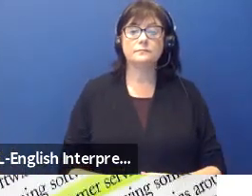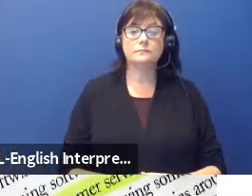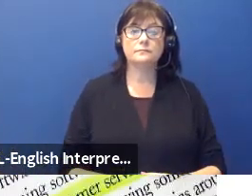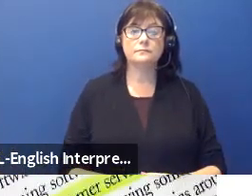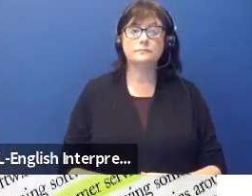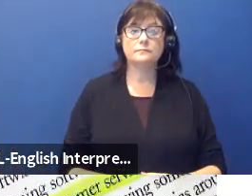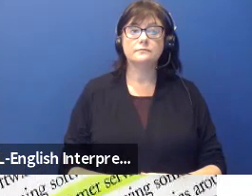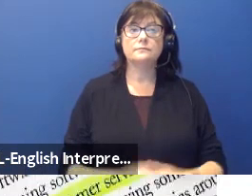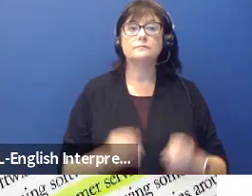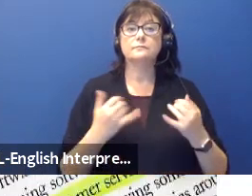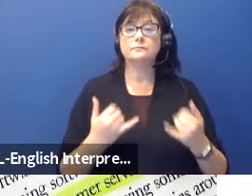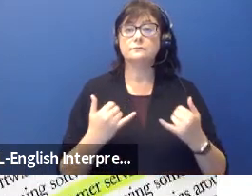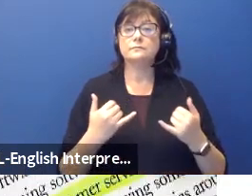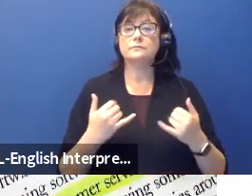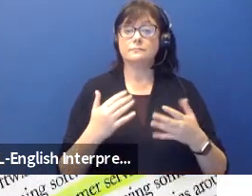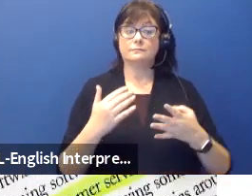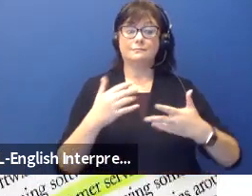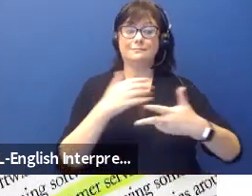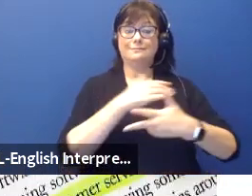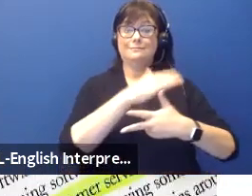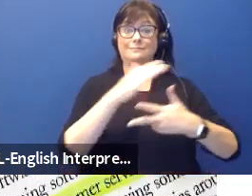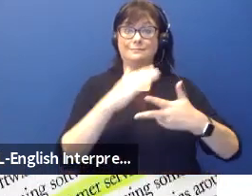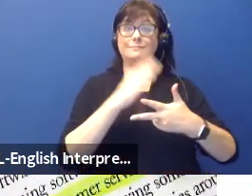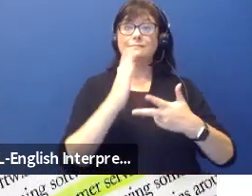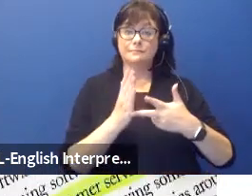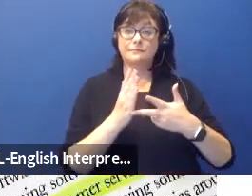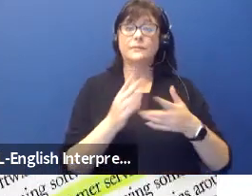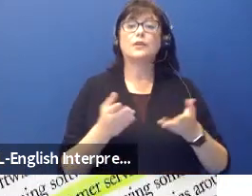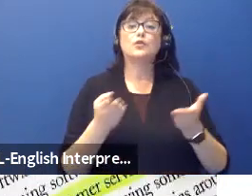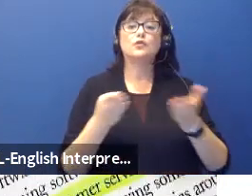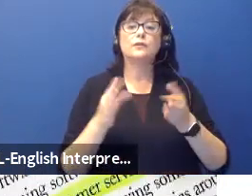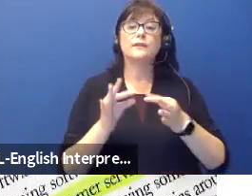So let's talk, moving on to service coordination. I know you're all familiar with referrals.